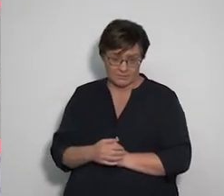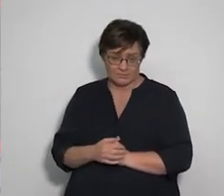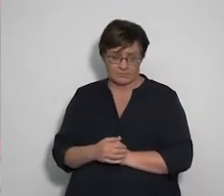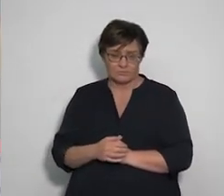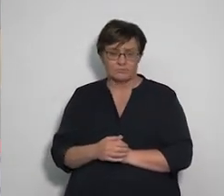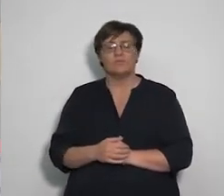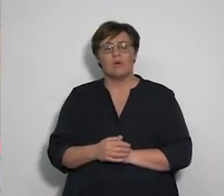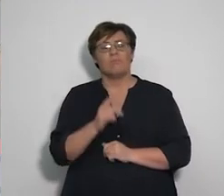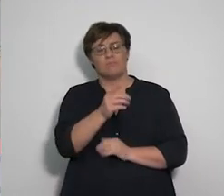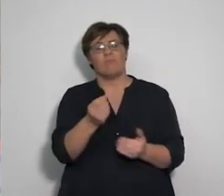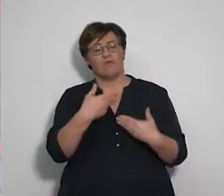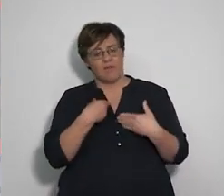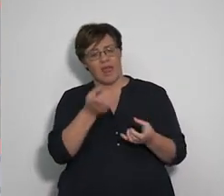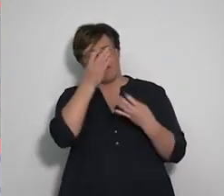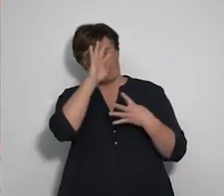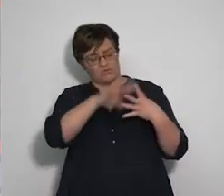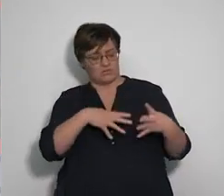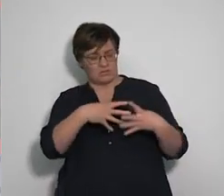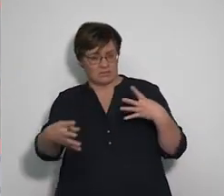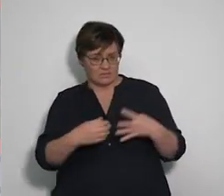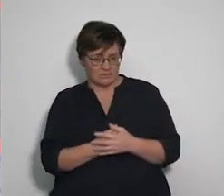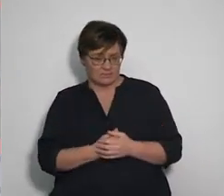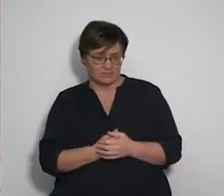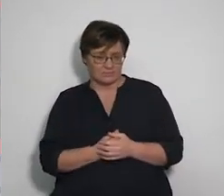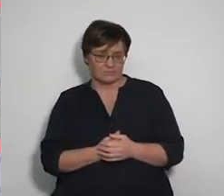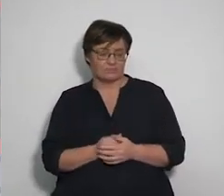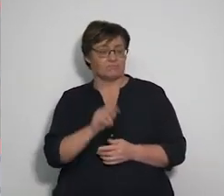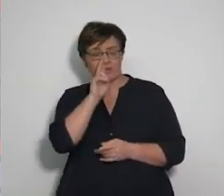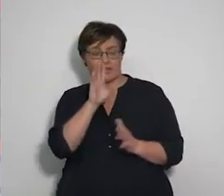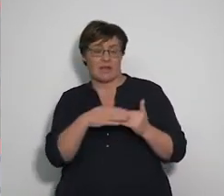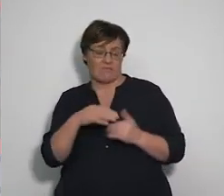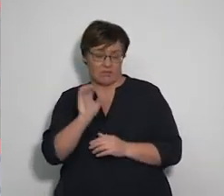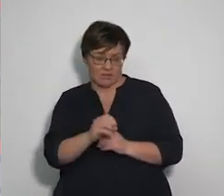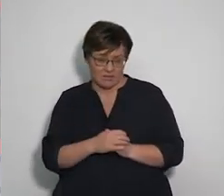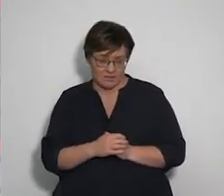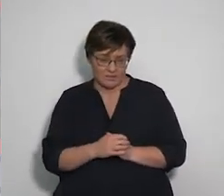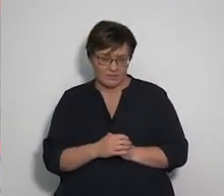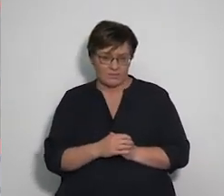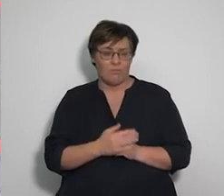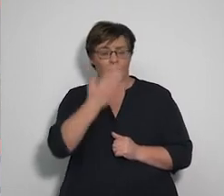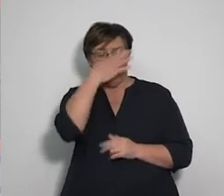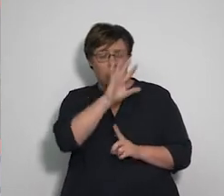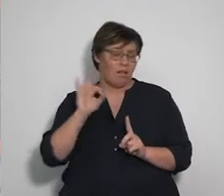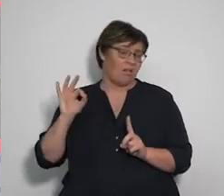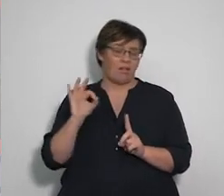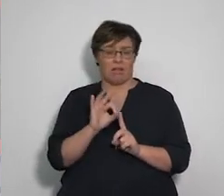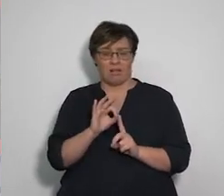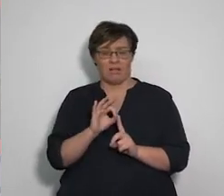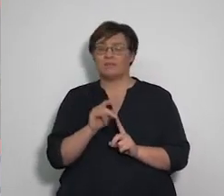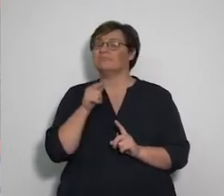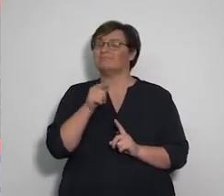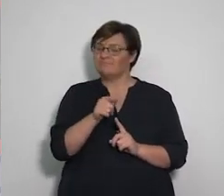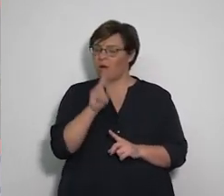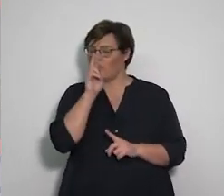this question, we're provided with the data table. Let's look at it carefully so that we know